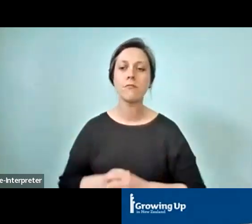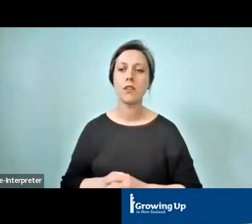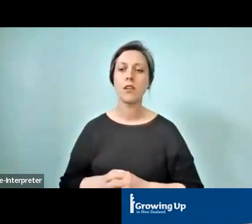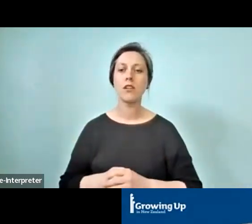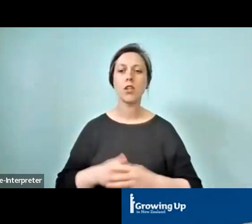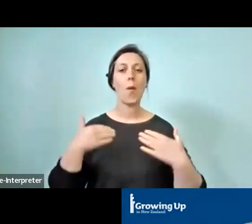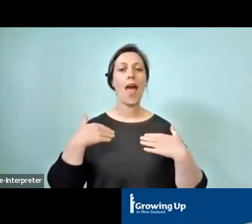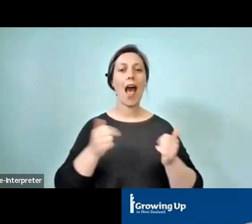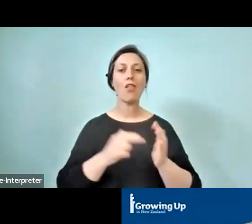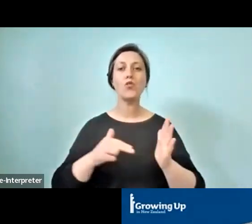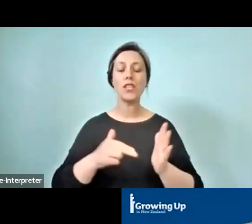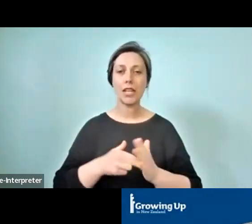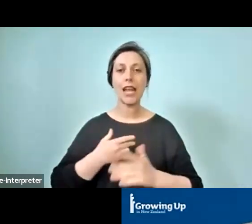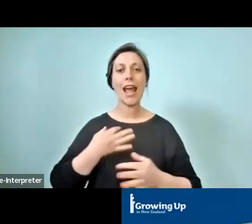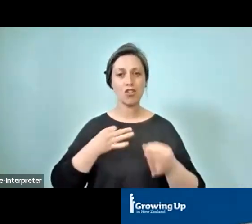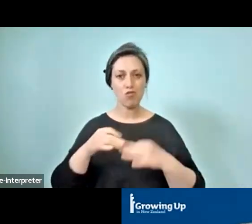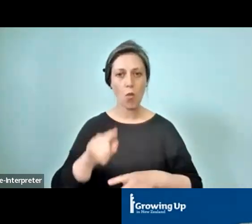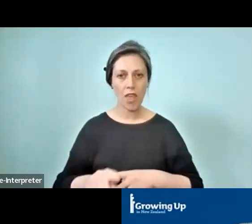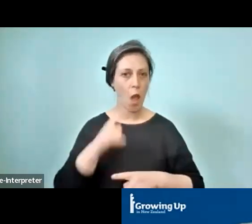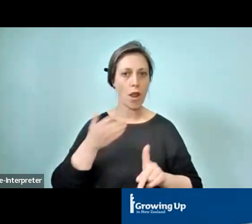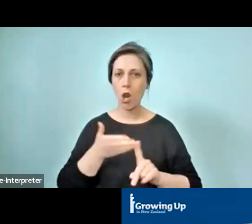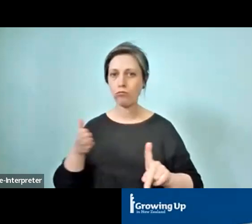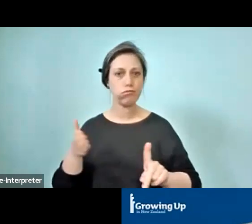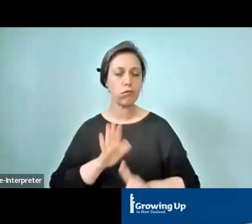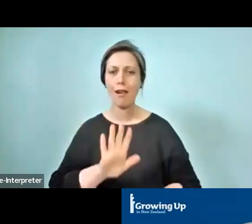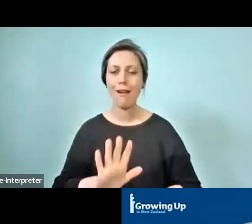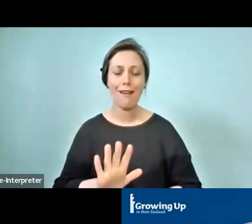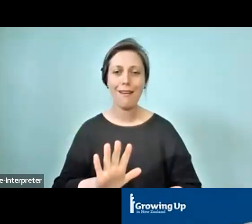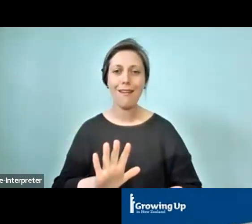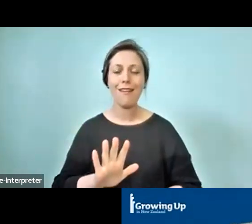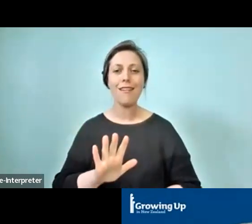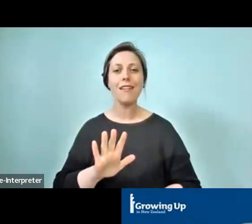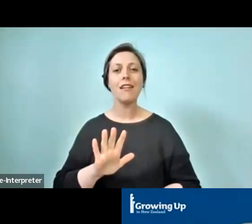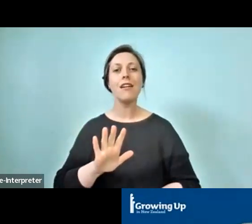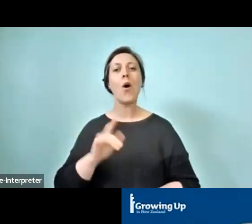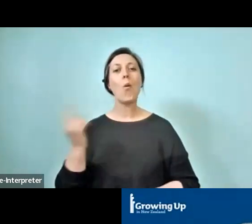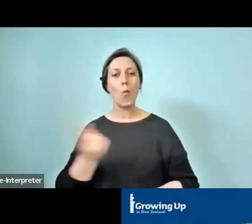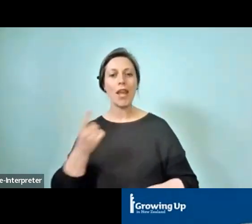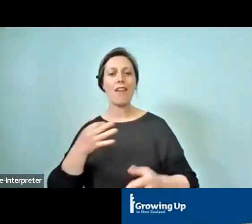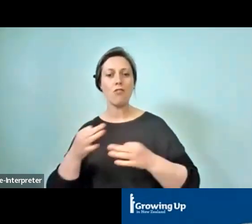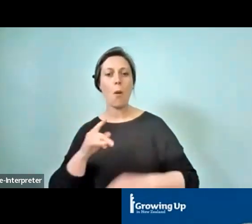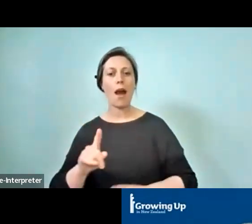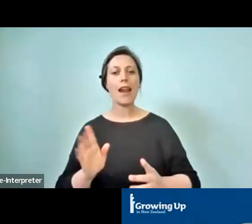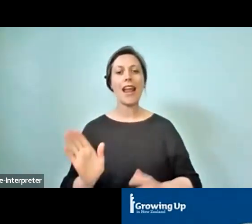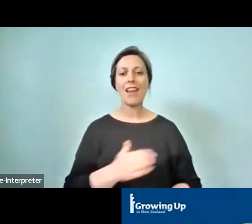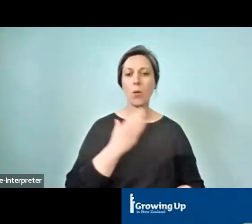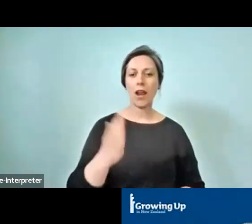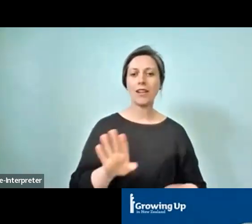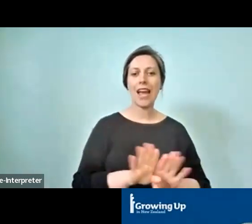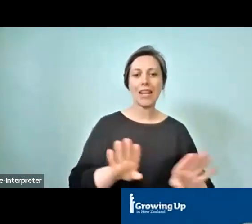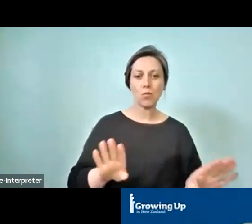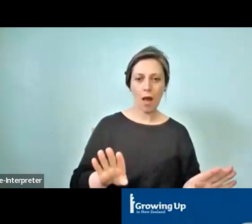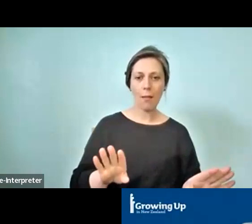not resiling from that, and government broadly has a role, but so do everybody else in